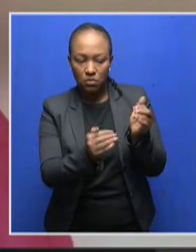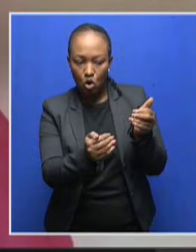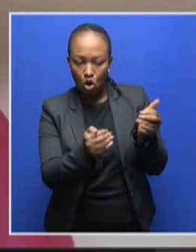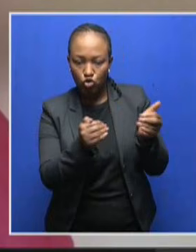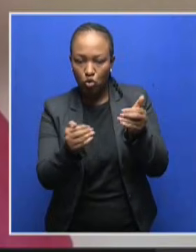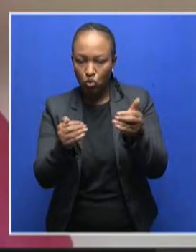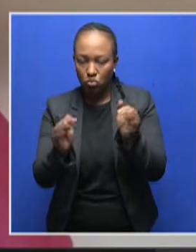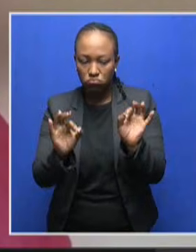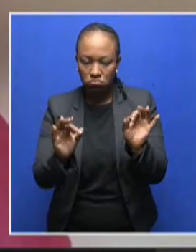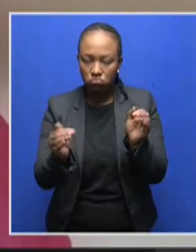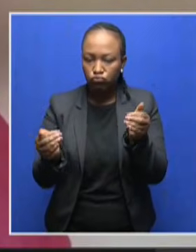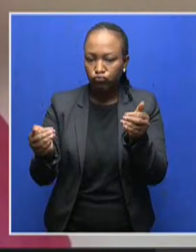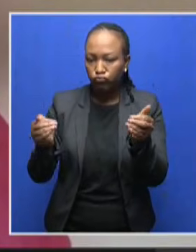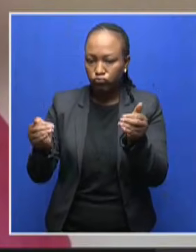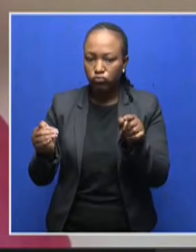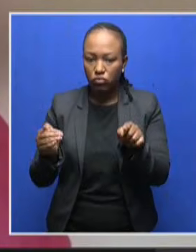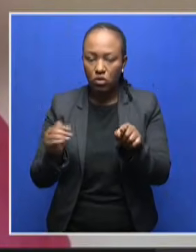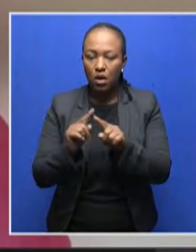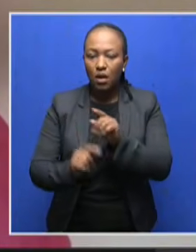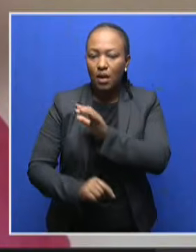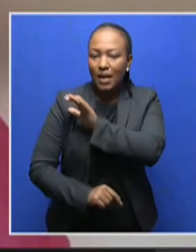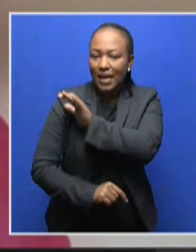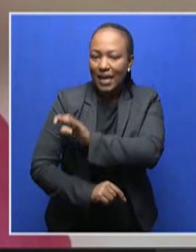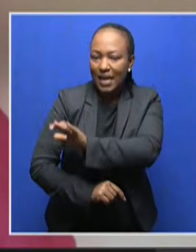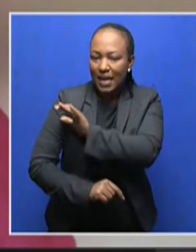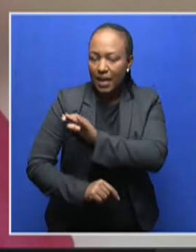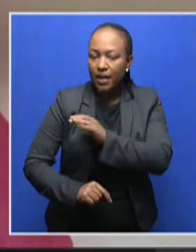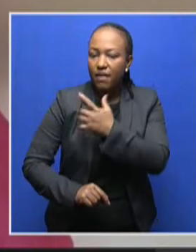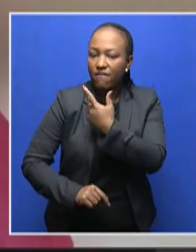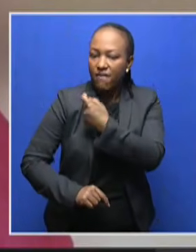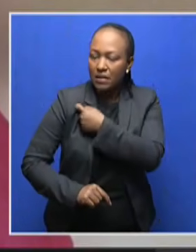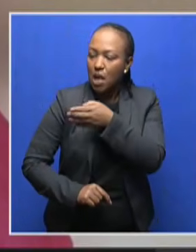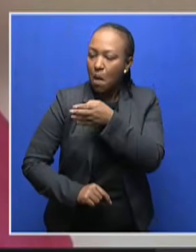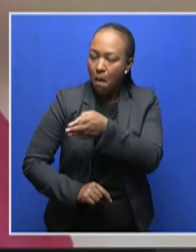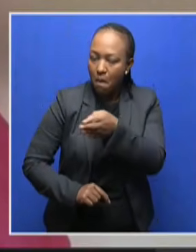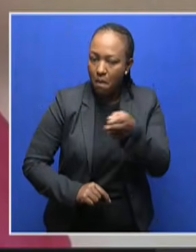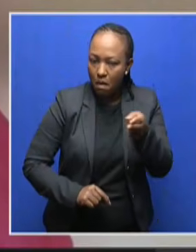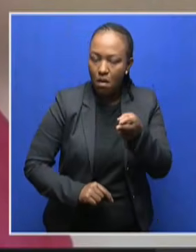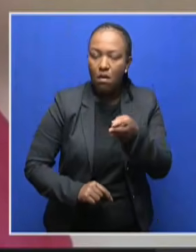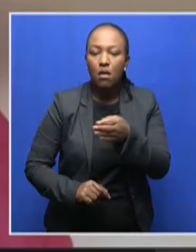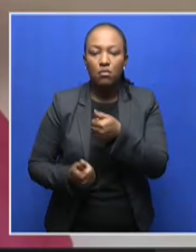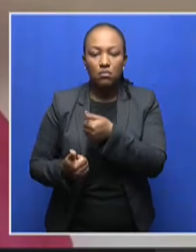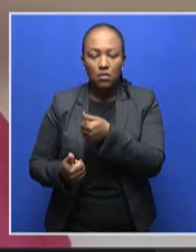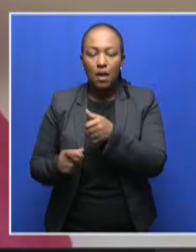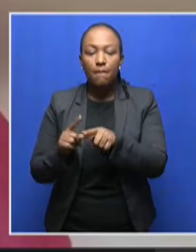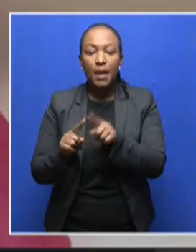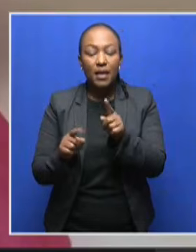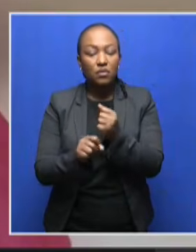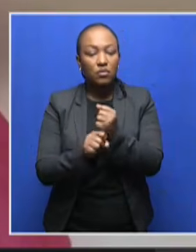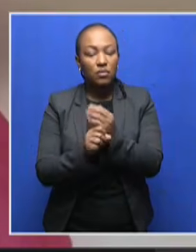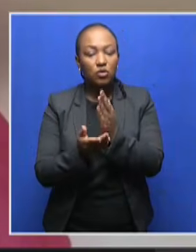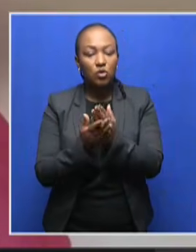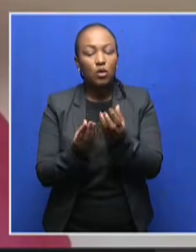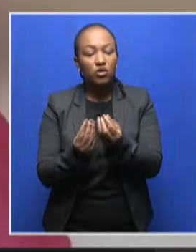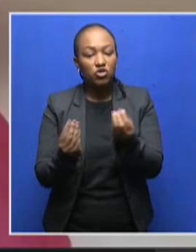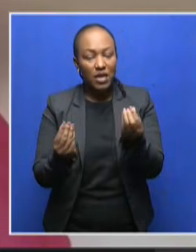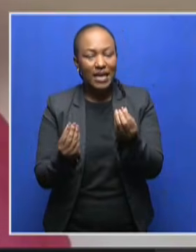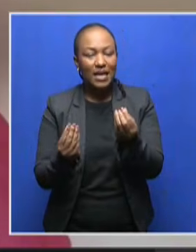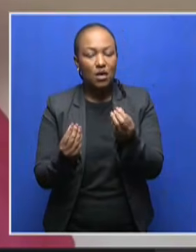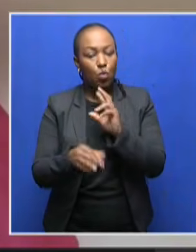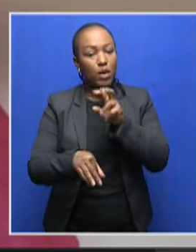main point is having a vaccine in the clinic fridge is only the first step. The bigger challenge is making sure that every child who needs that vaccine